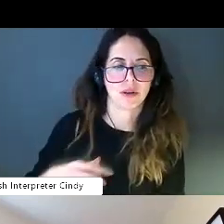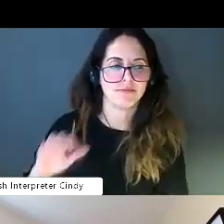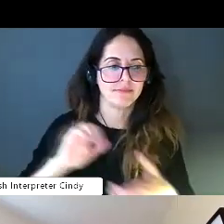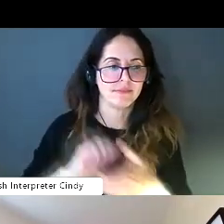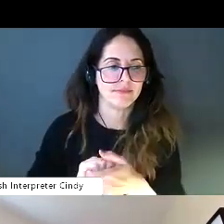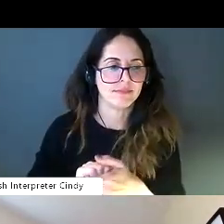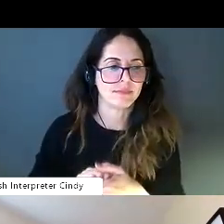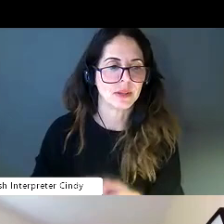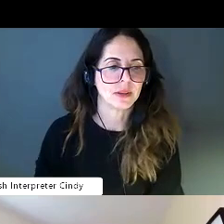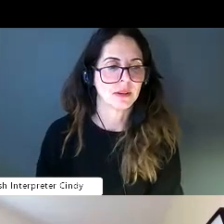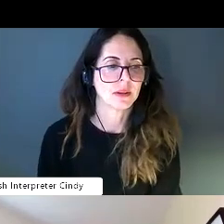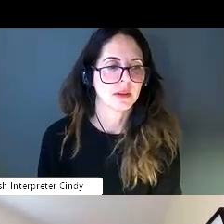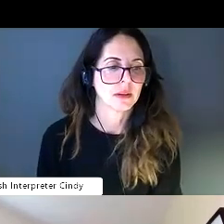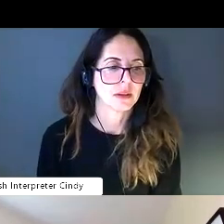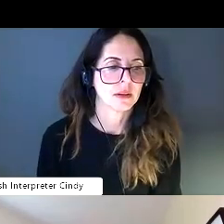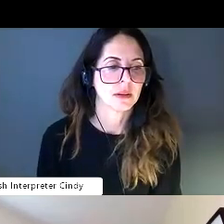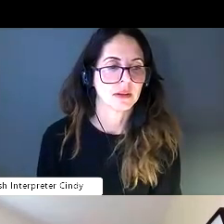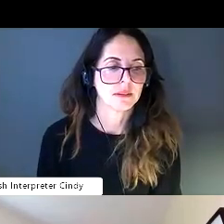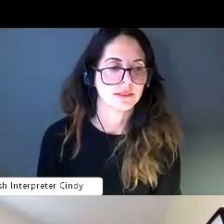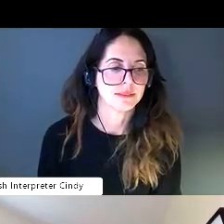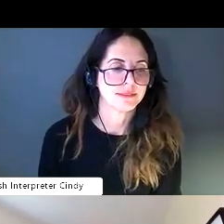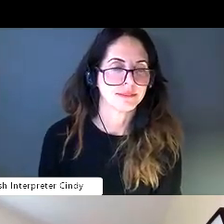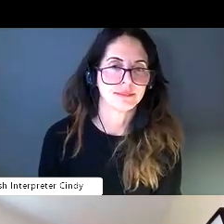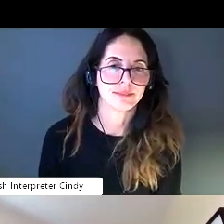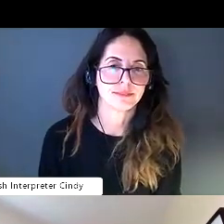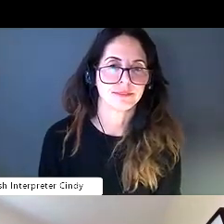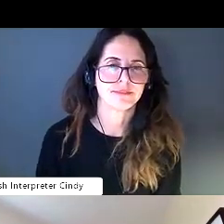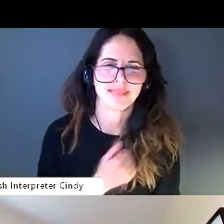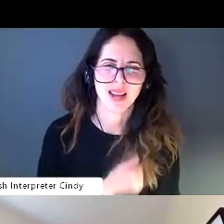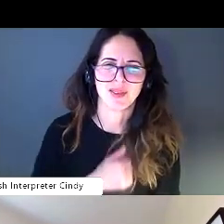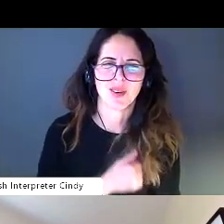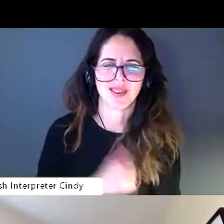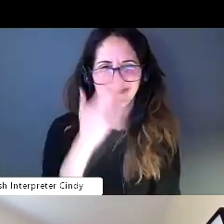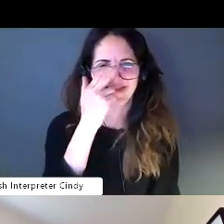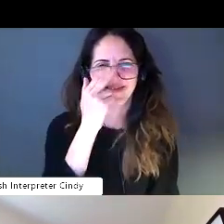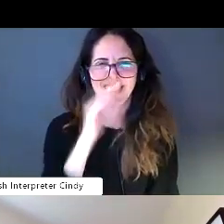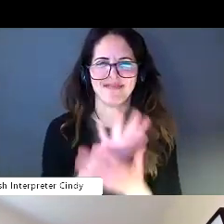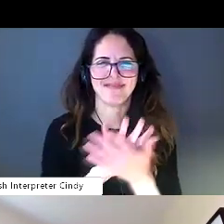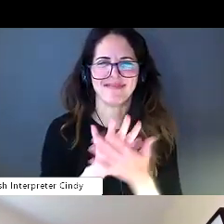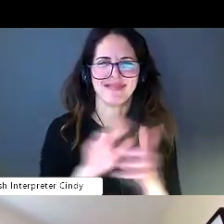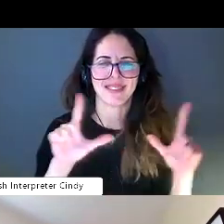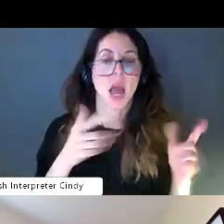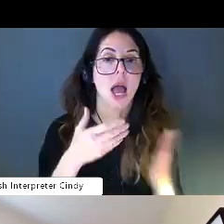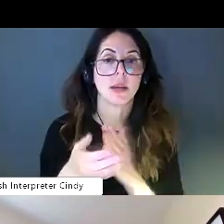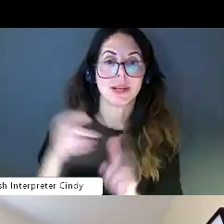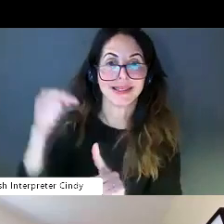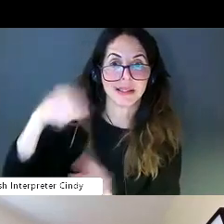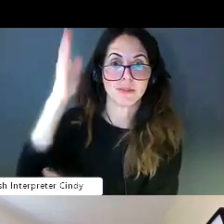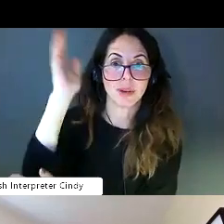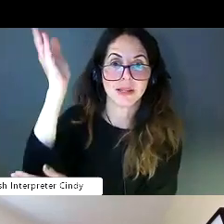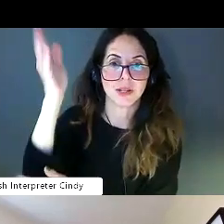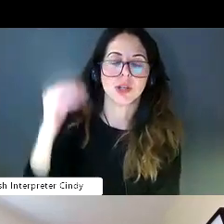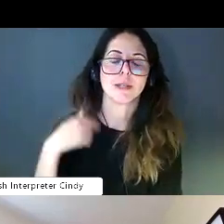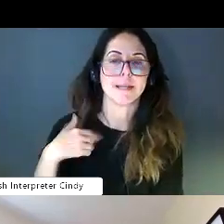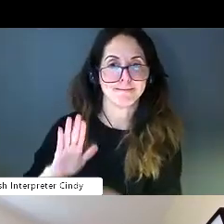black squares on my screen. I'm not sure if anybody else is seeing that. But I just wanted to let people know that this presentation does include some